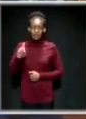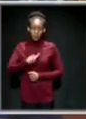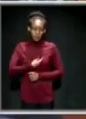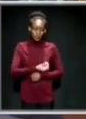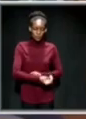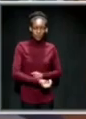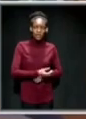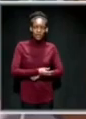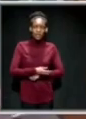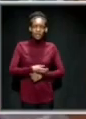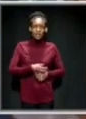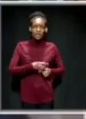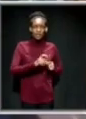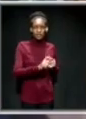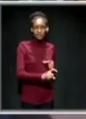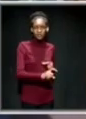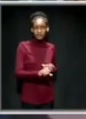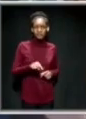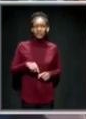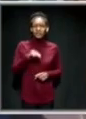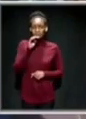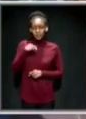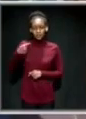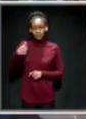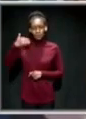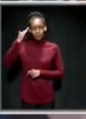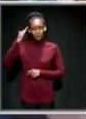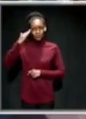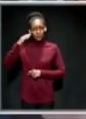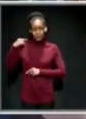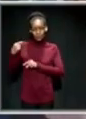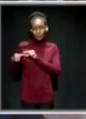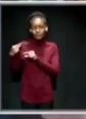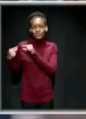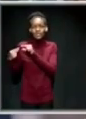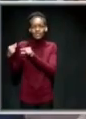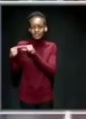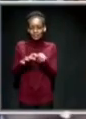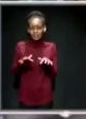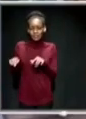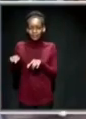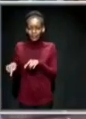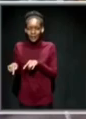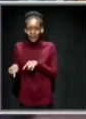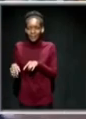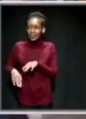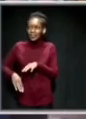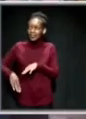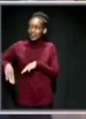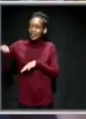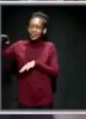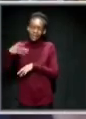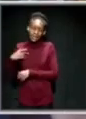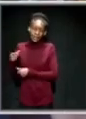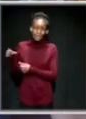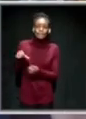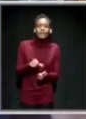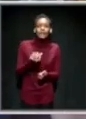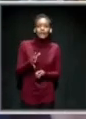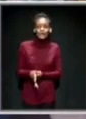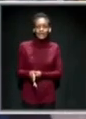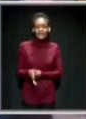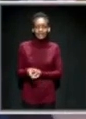that we are bringing up a generation of people who are also going to give back. They are going to get better jobs. They